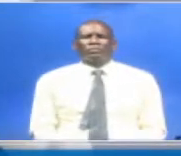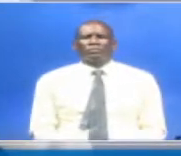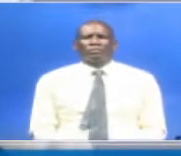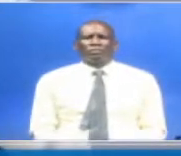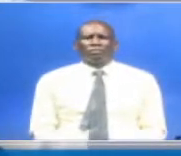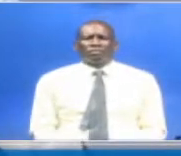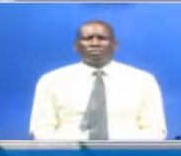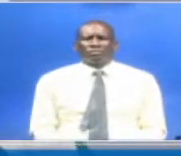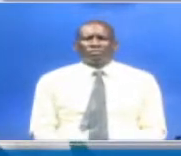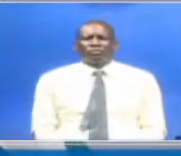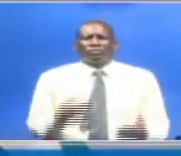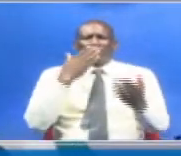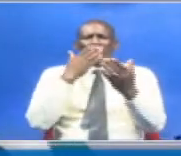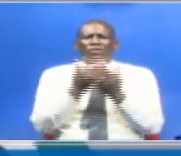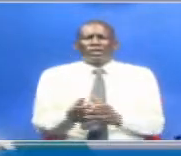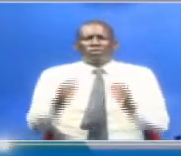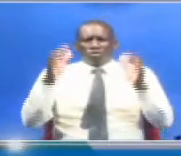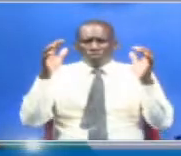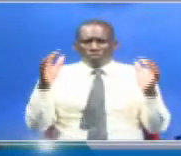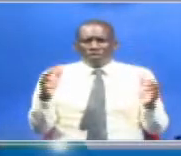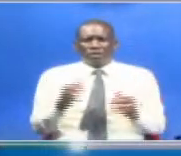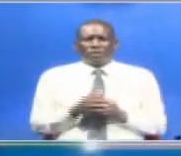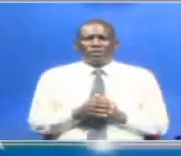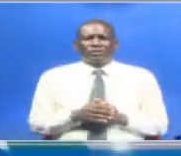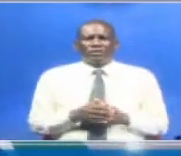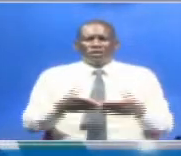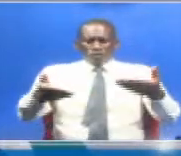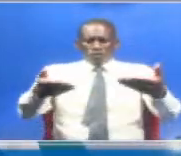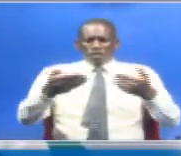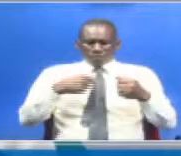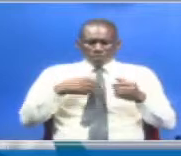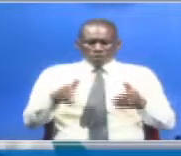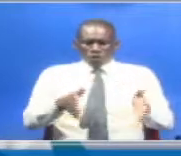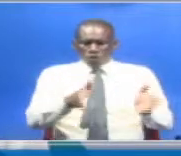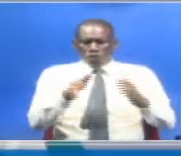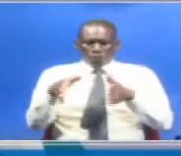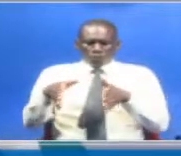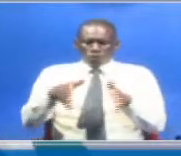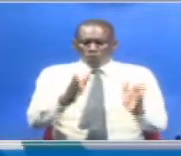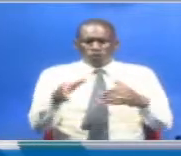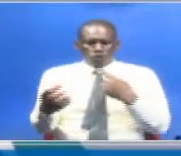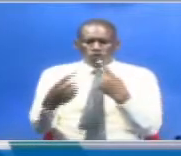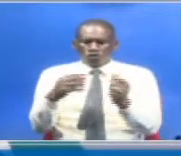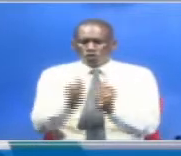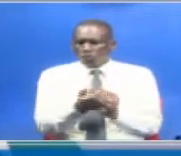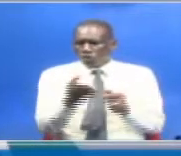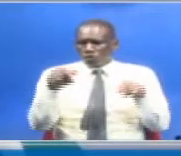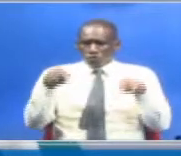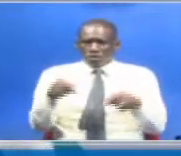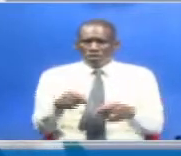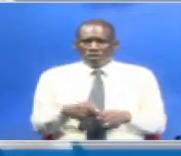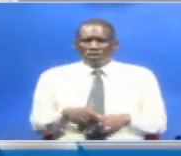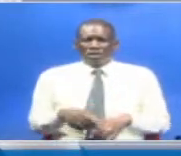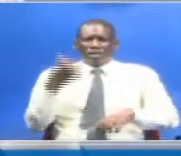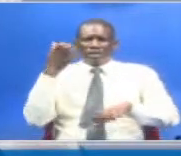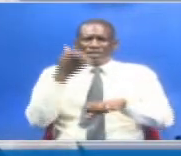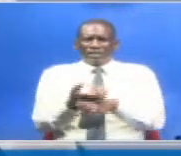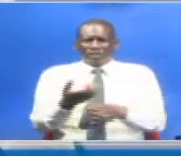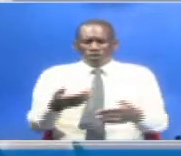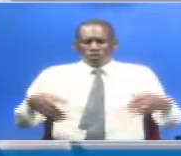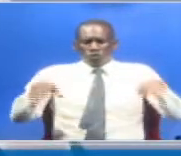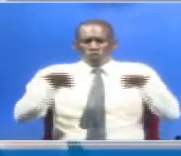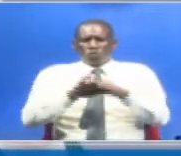Thank you very much for giving me the opportunity to speak to you today. It's always difficult to close out after so